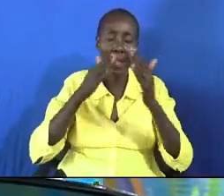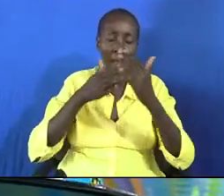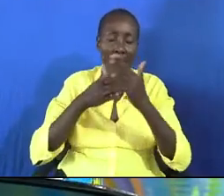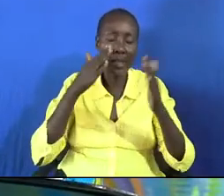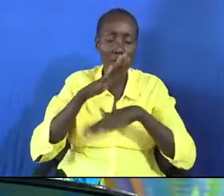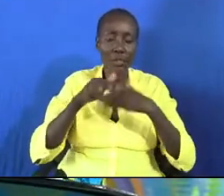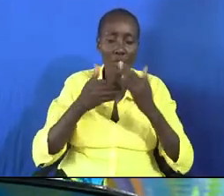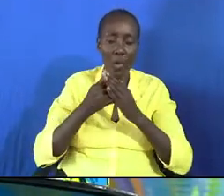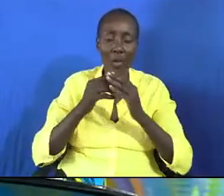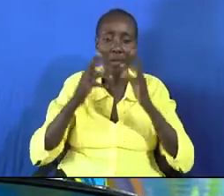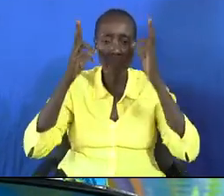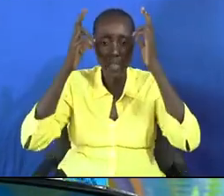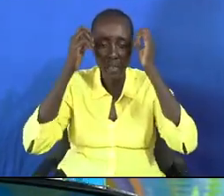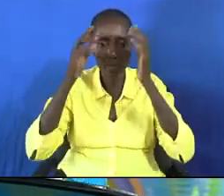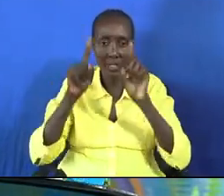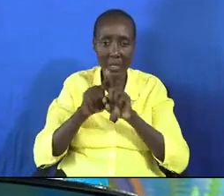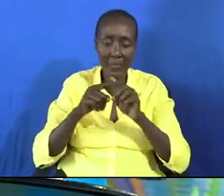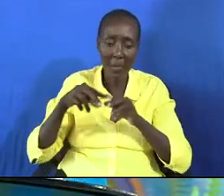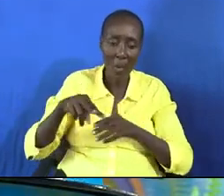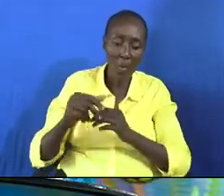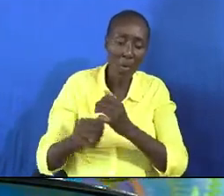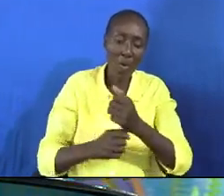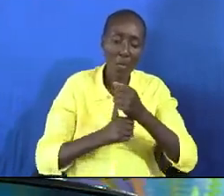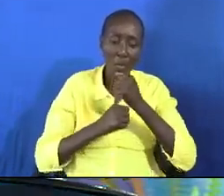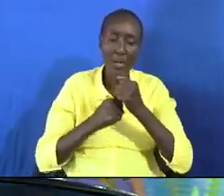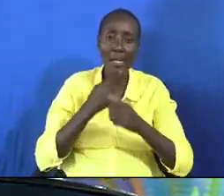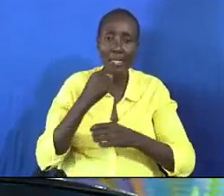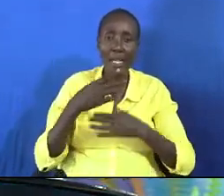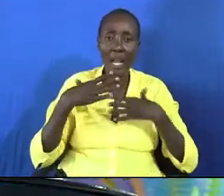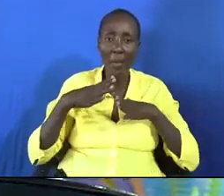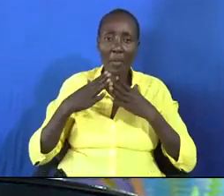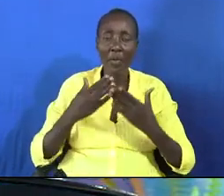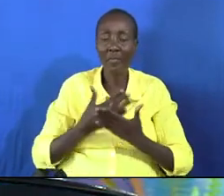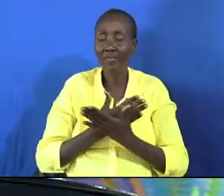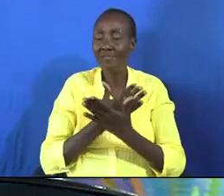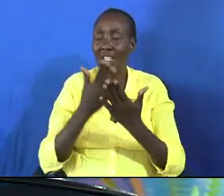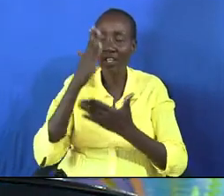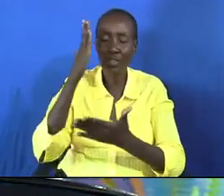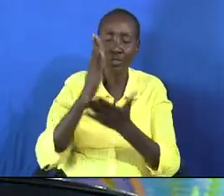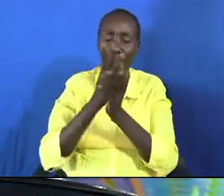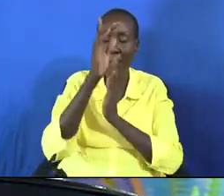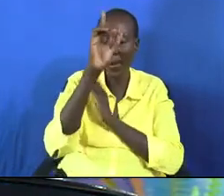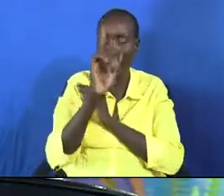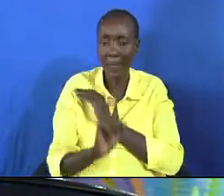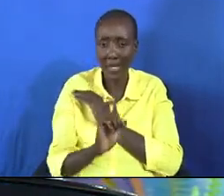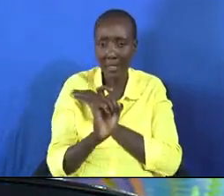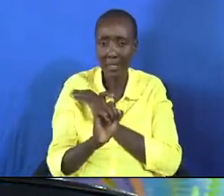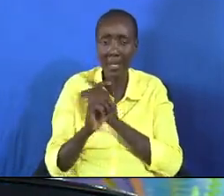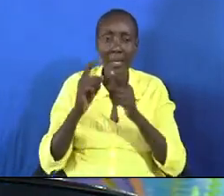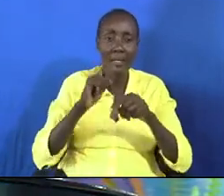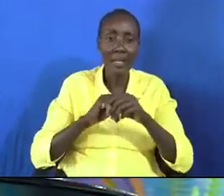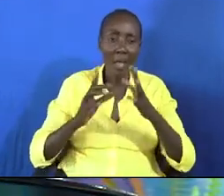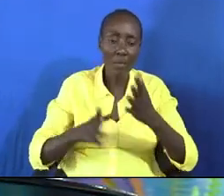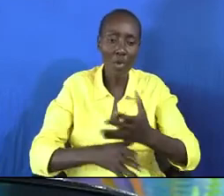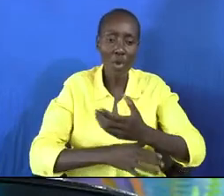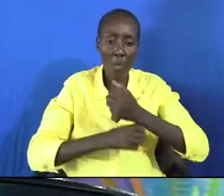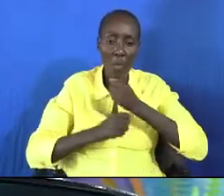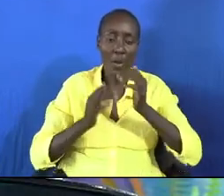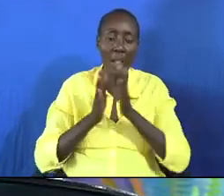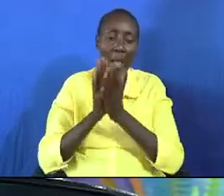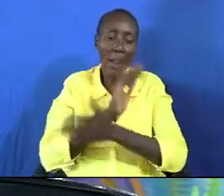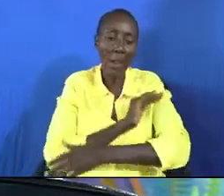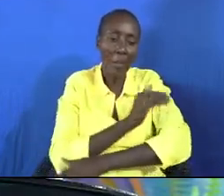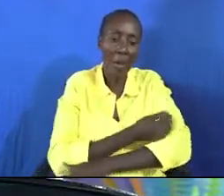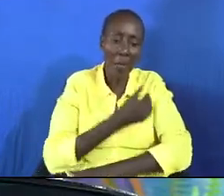these and walk boldly and tell people this has to stop? Where you are bold and you have